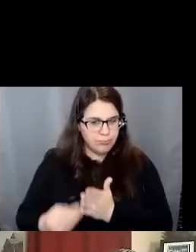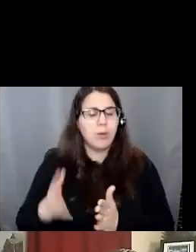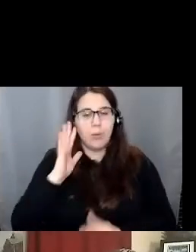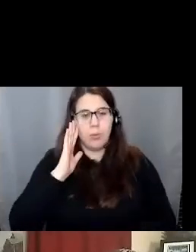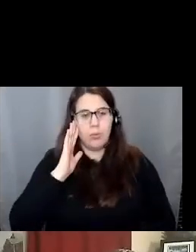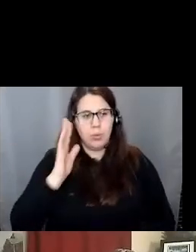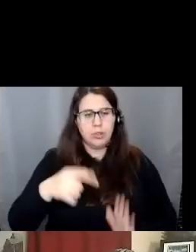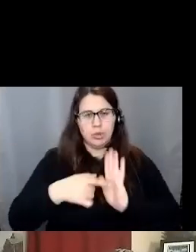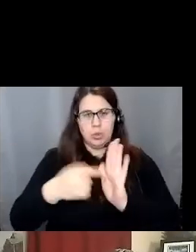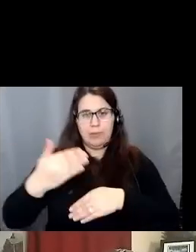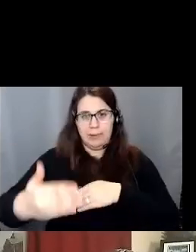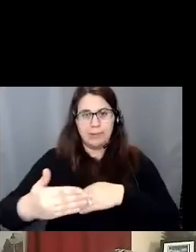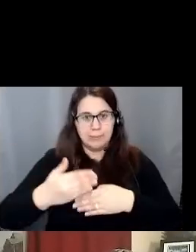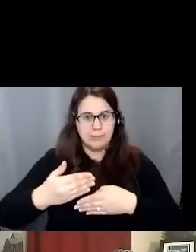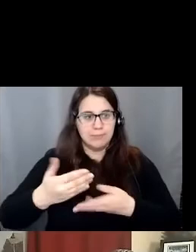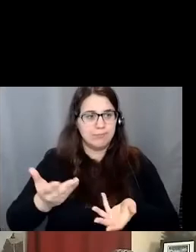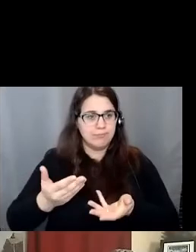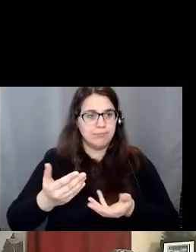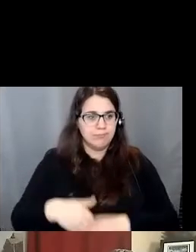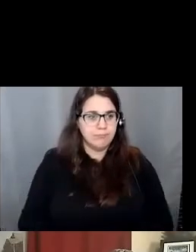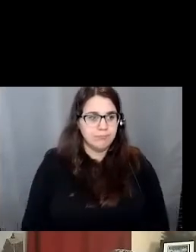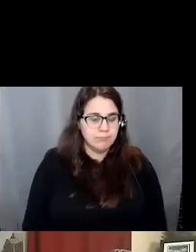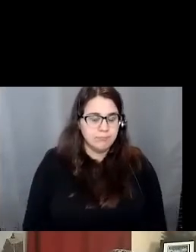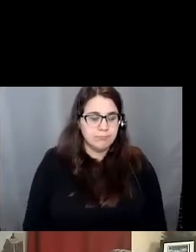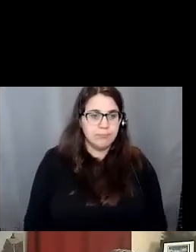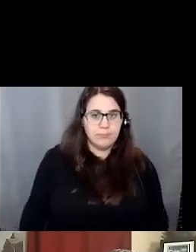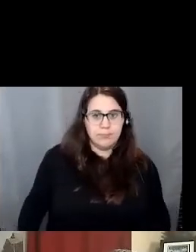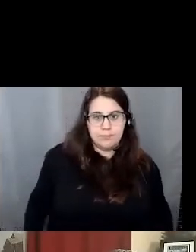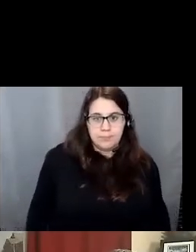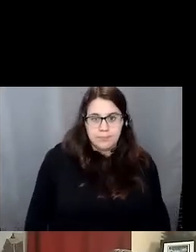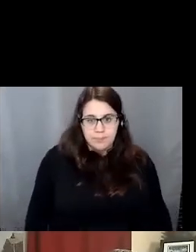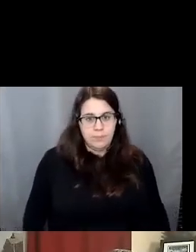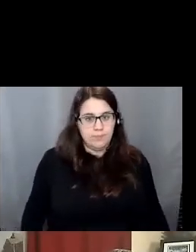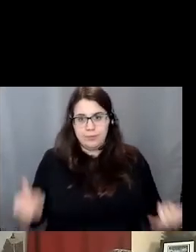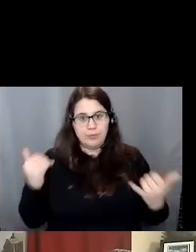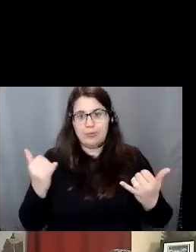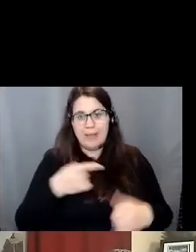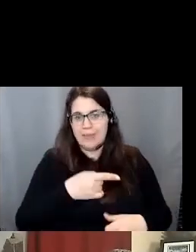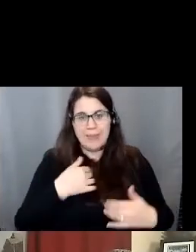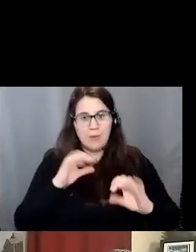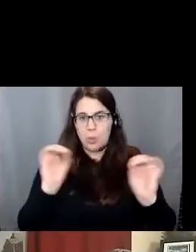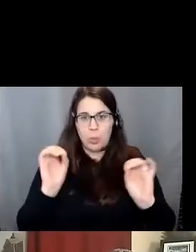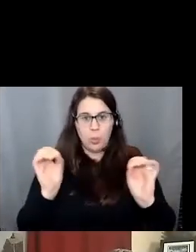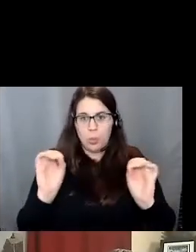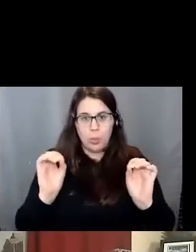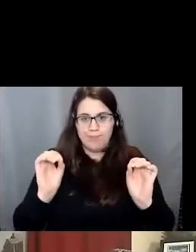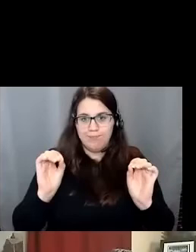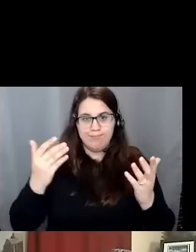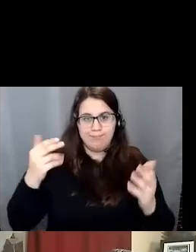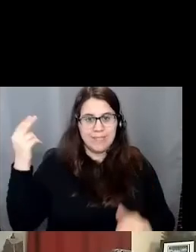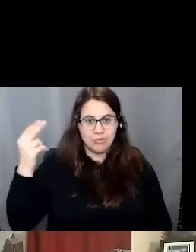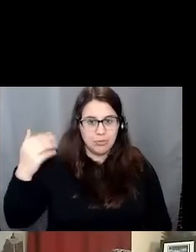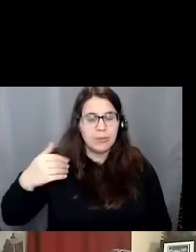portion of this flow. I don't have any current activity to show, but if there was, it would show here. I